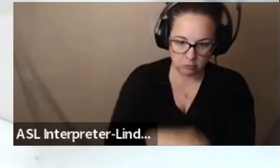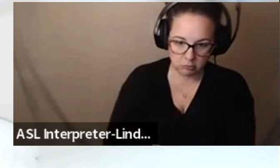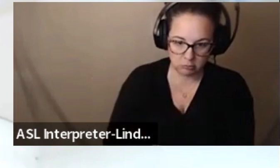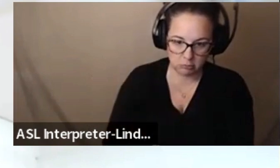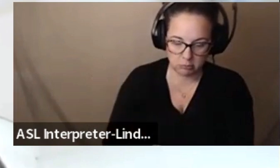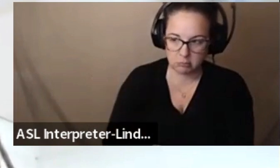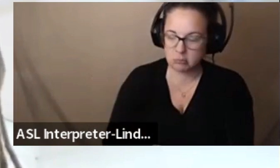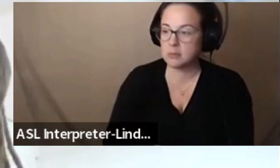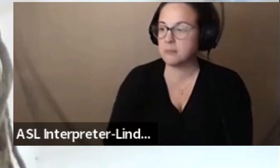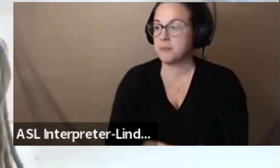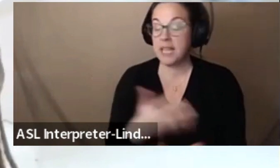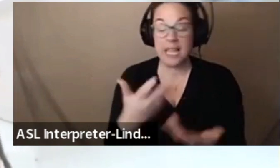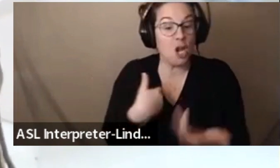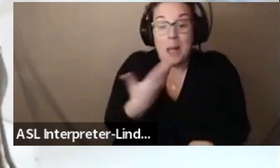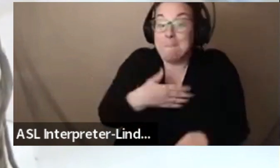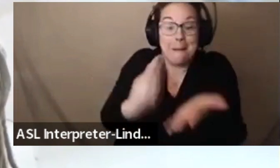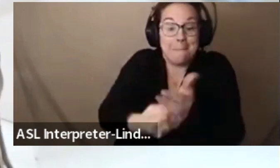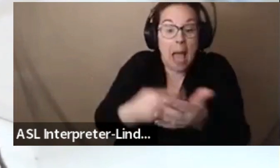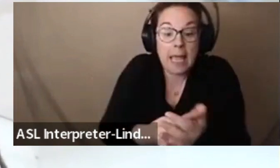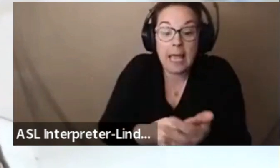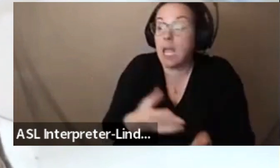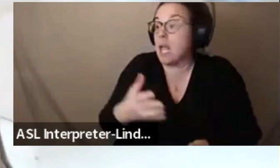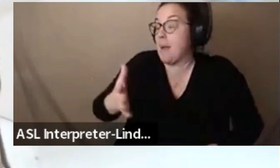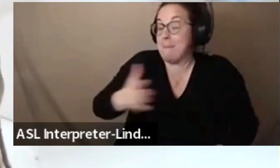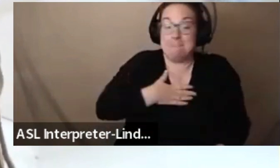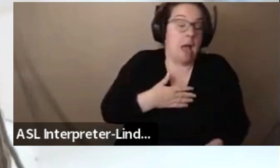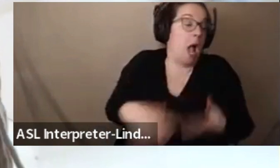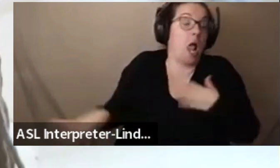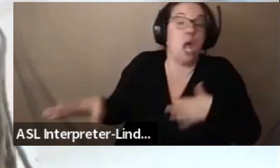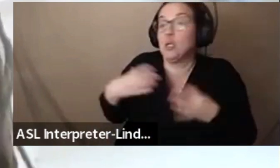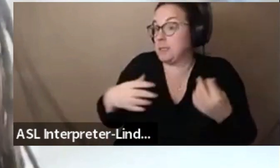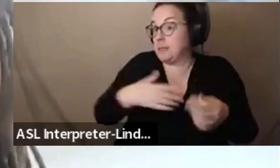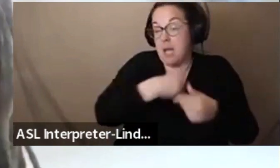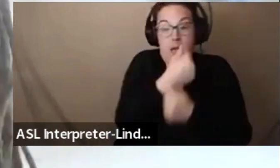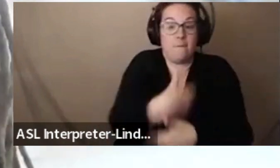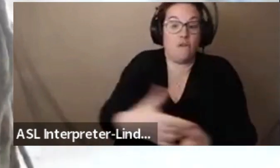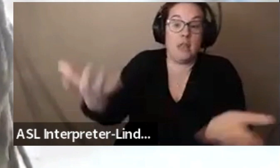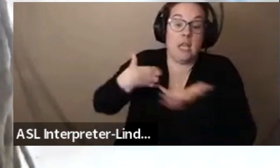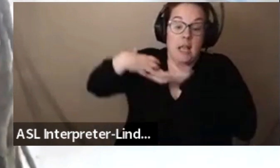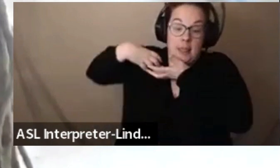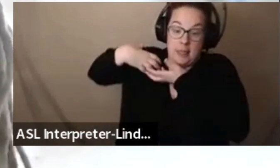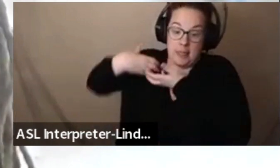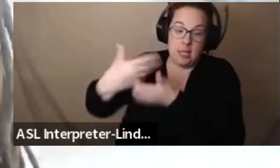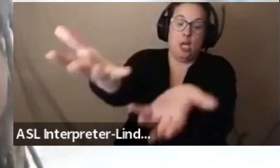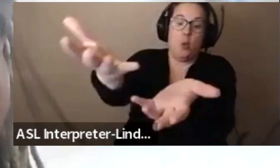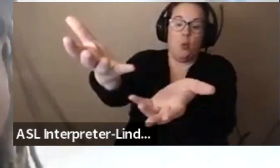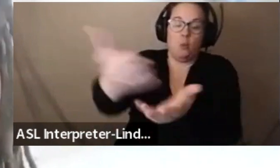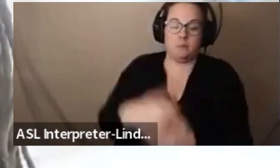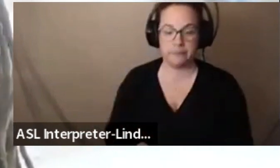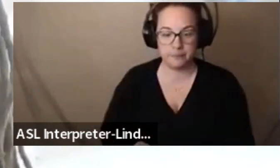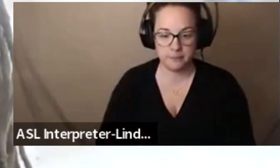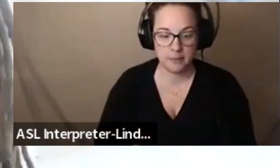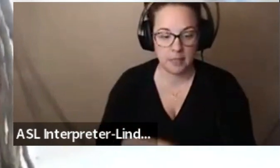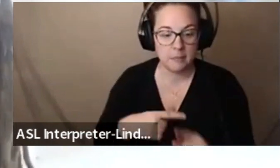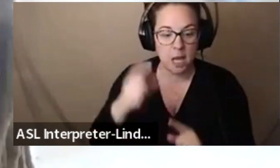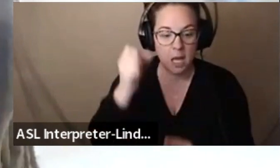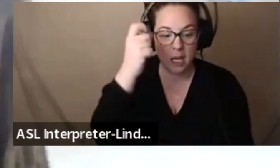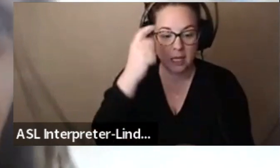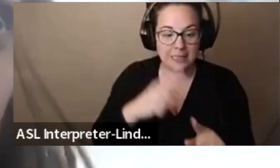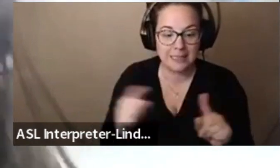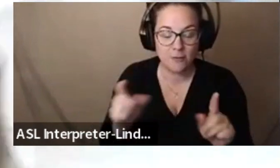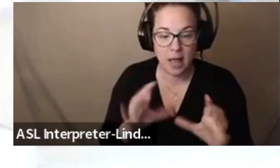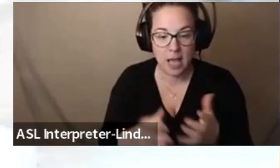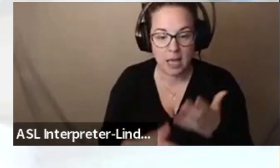gonna take my purse, look after my money. I just trust you with everything." And and again,